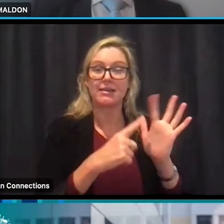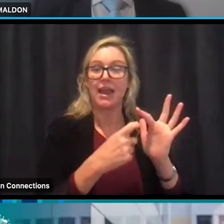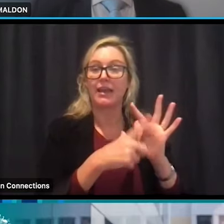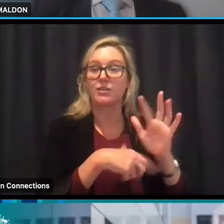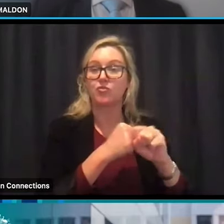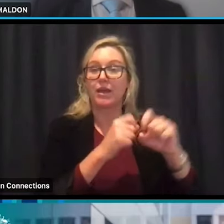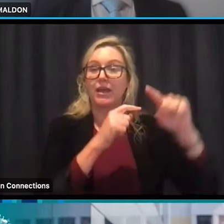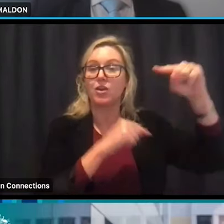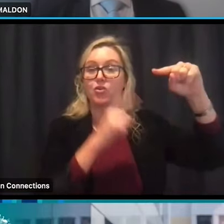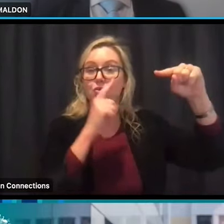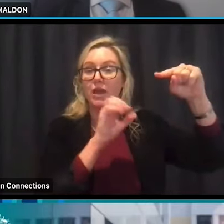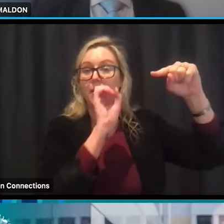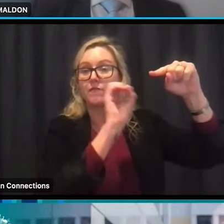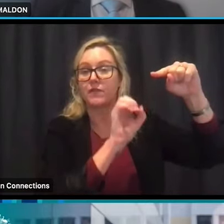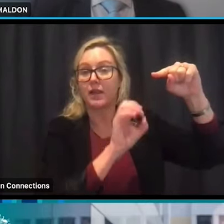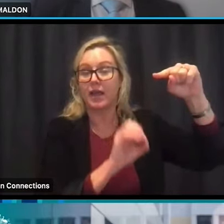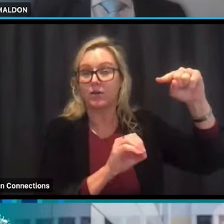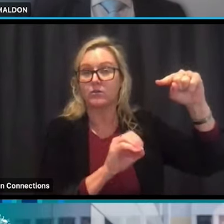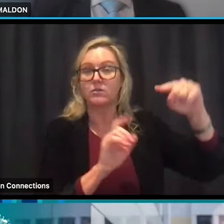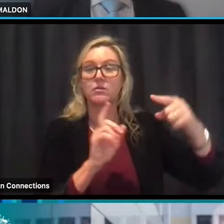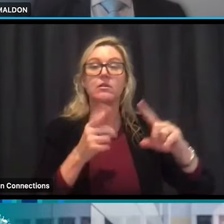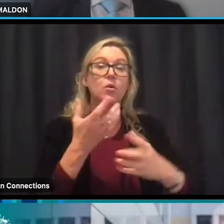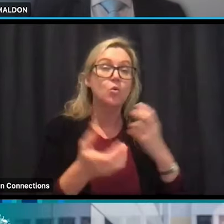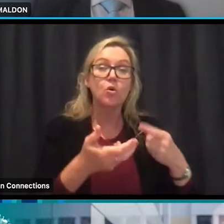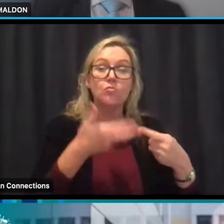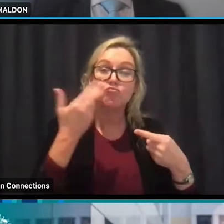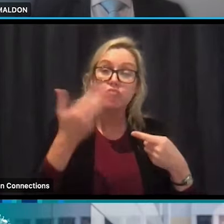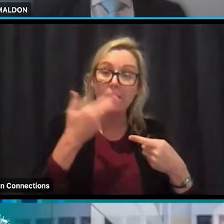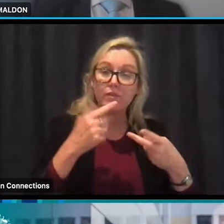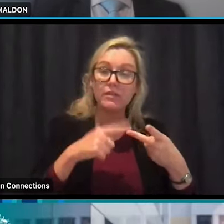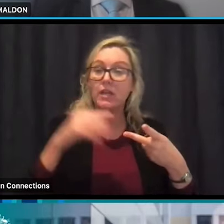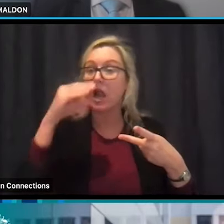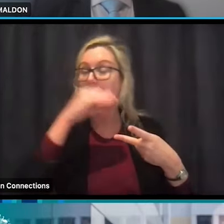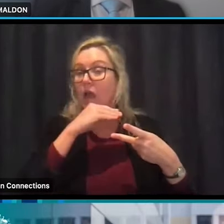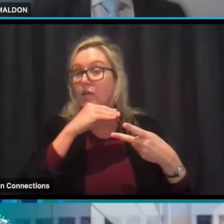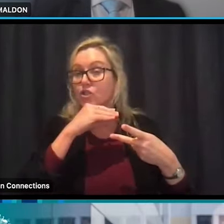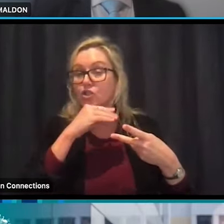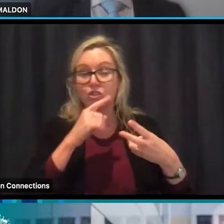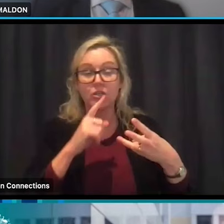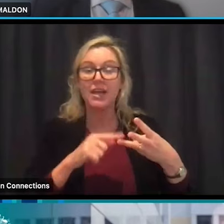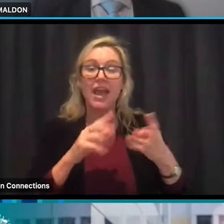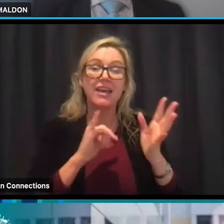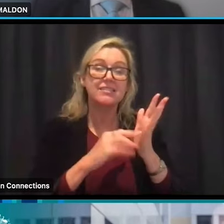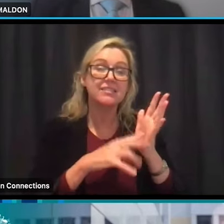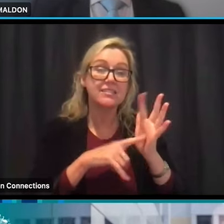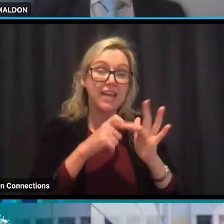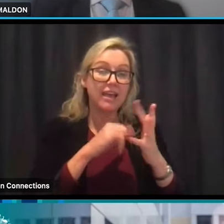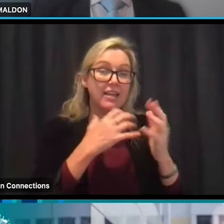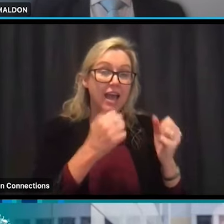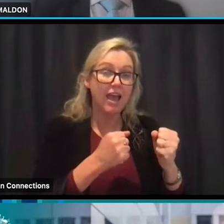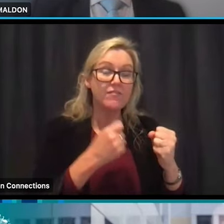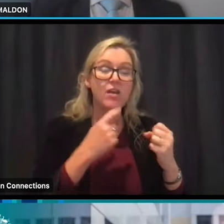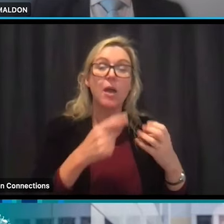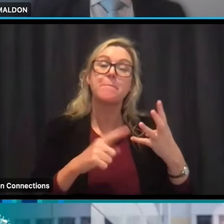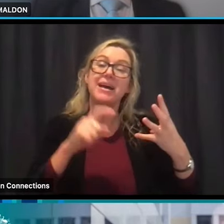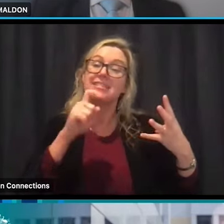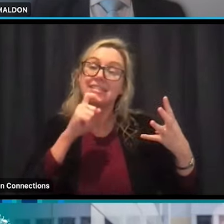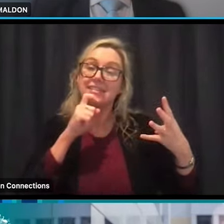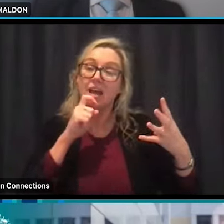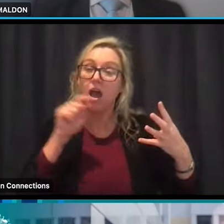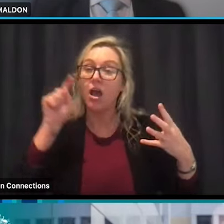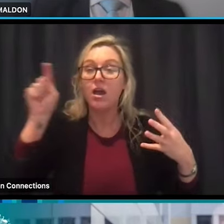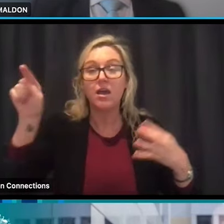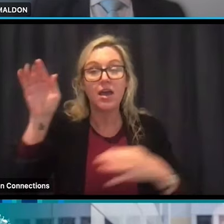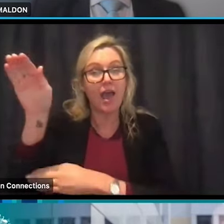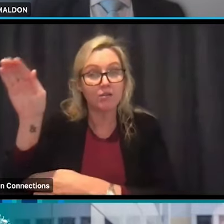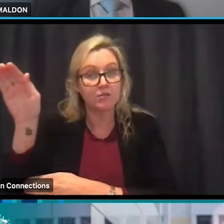model. So for example, if you cook breakfast, lunch and snacks on site, but get dinner delivered via an external contract, you'll be filling in both